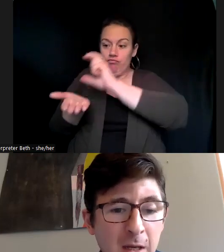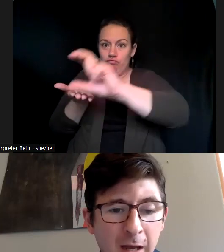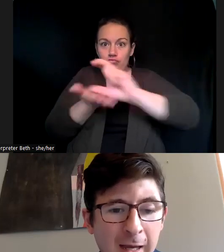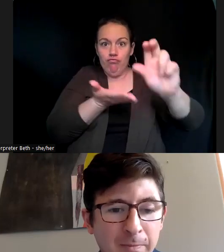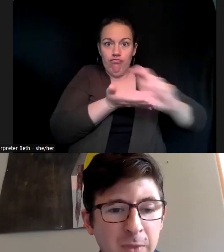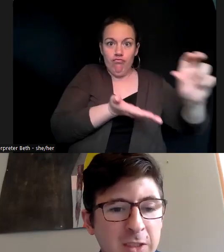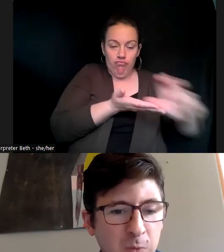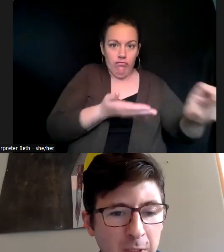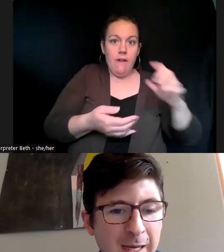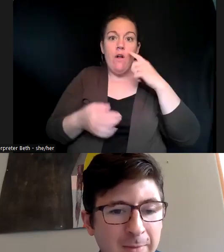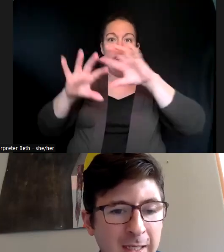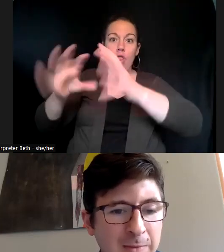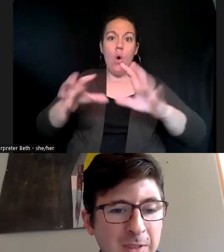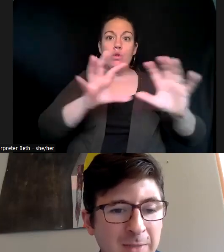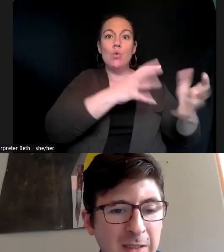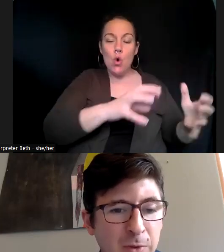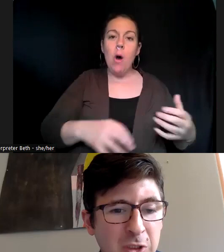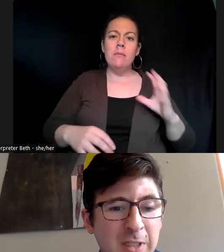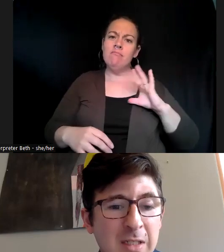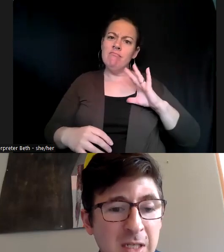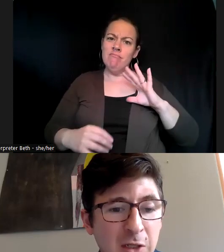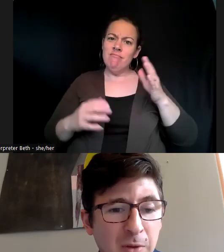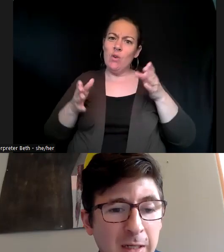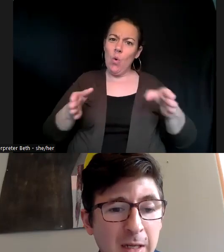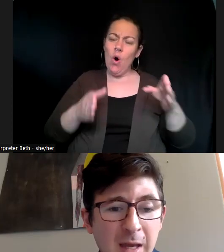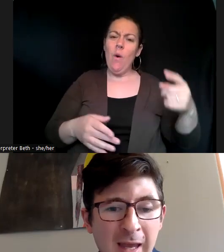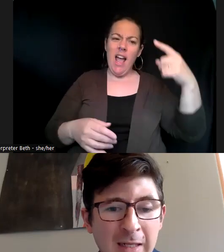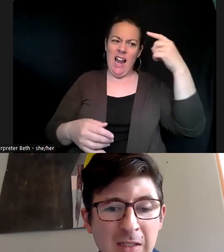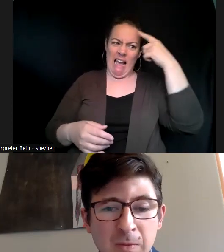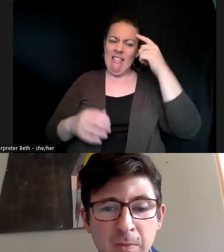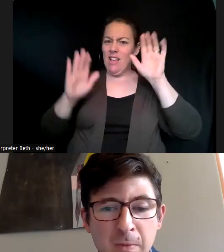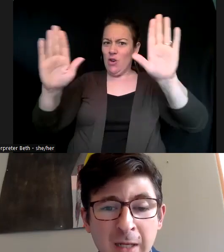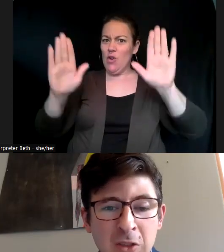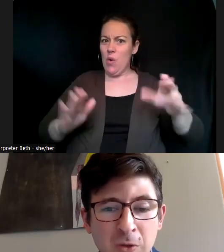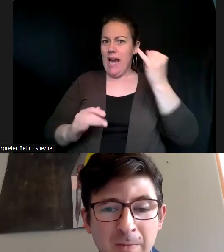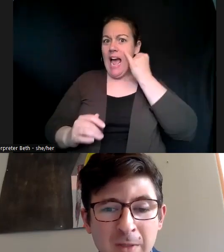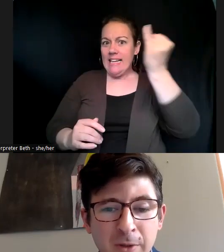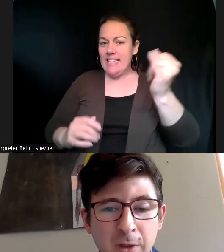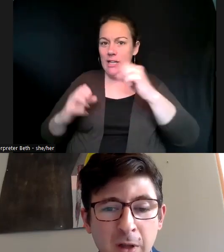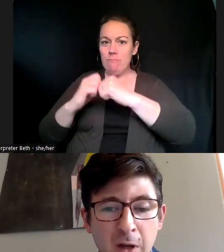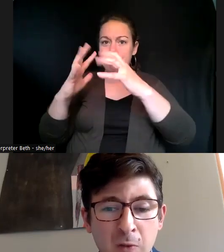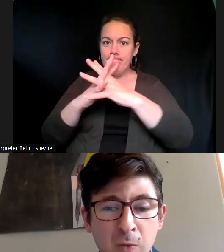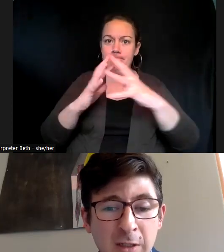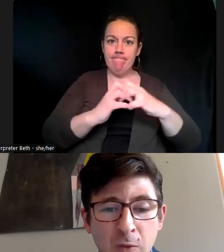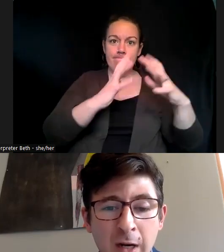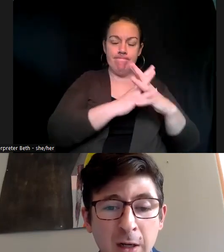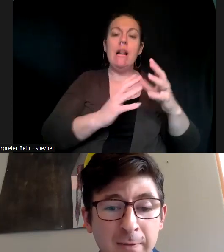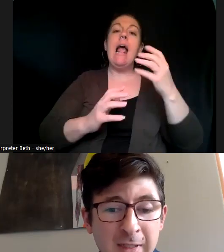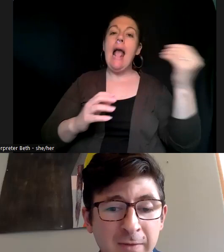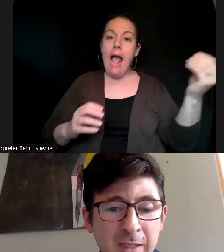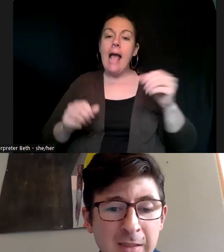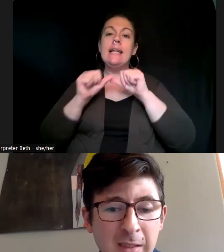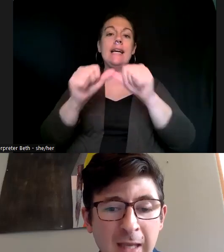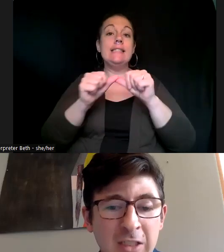ongoing, not just one-time things, but something that really should be continuing, and making sure that people, once they're aware of